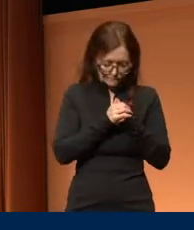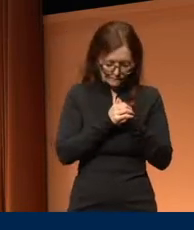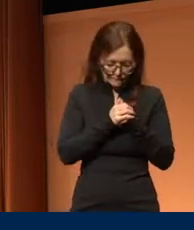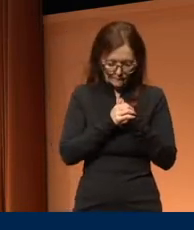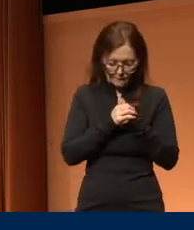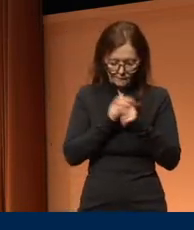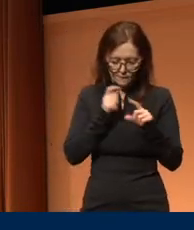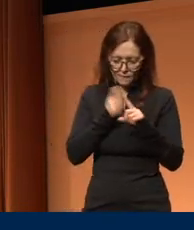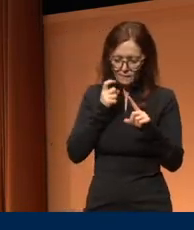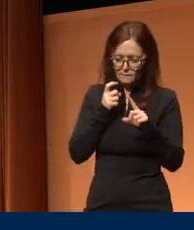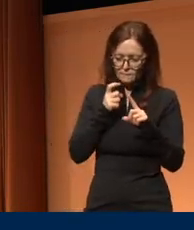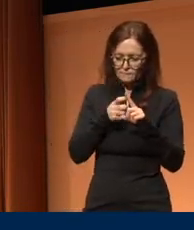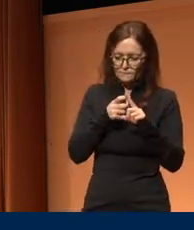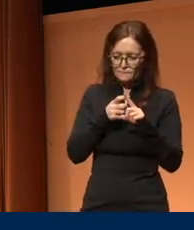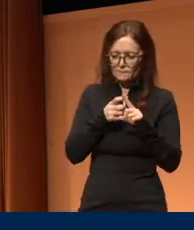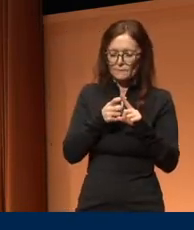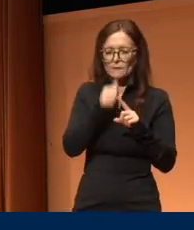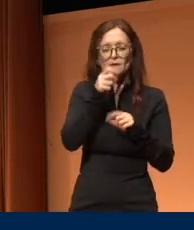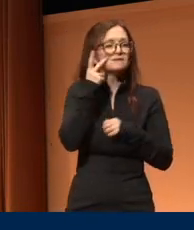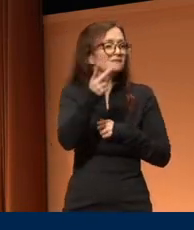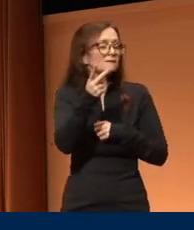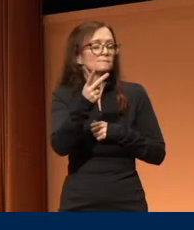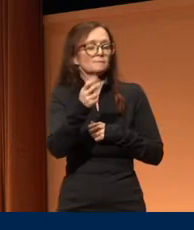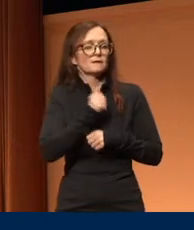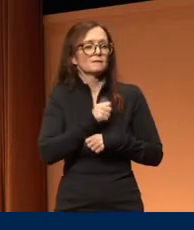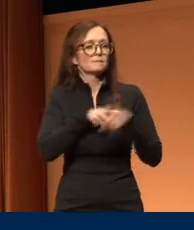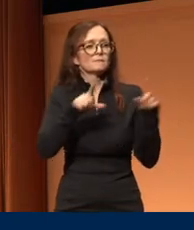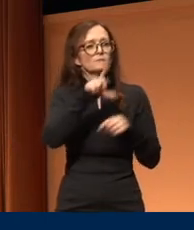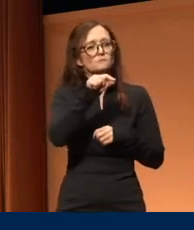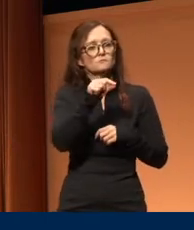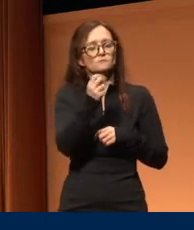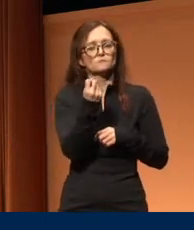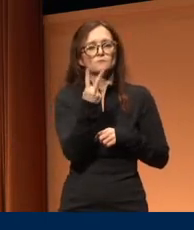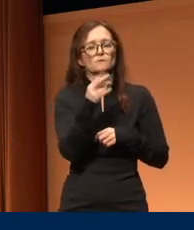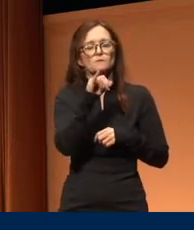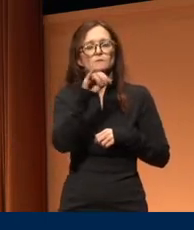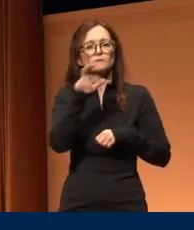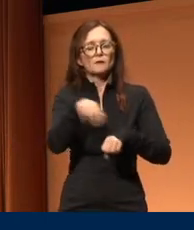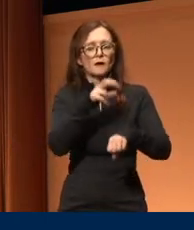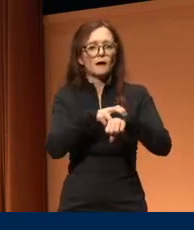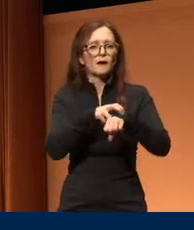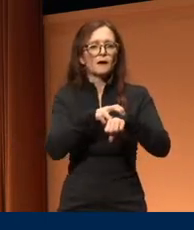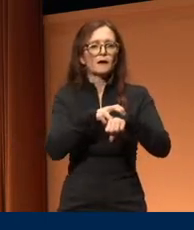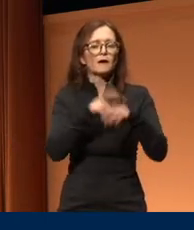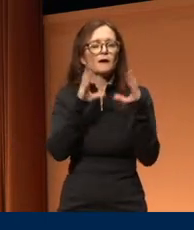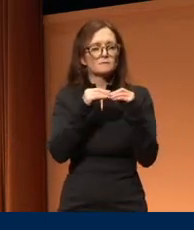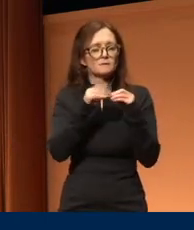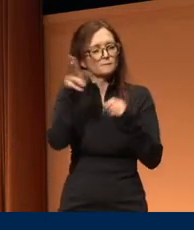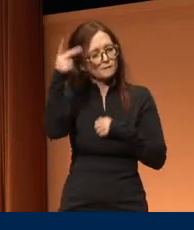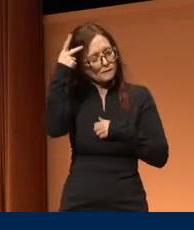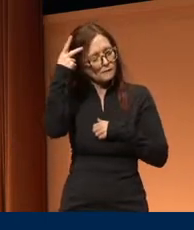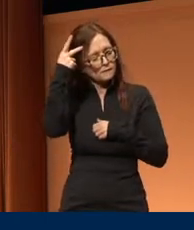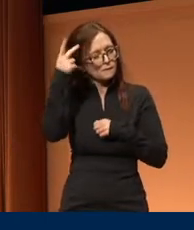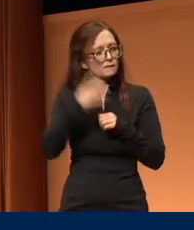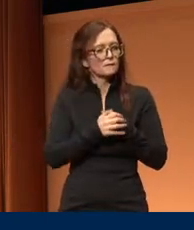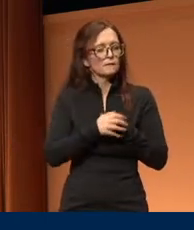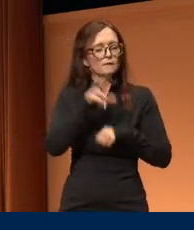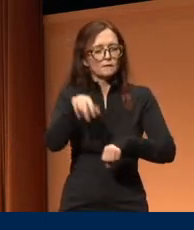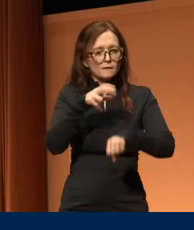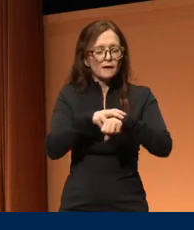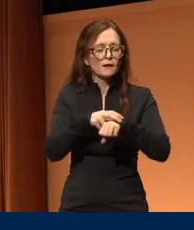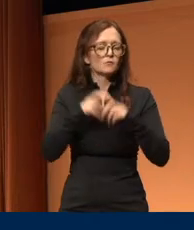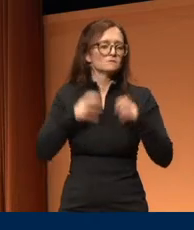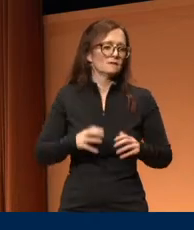comes from an assembly I did not observe myself, the 2012 Irish Citizens' Assembly on Marriage Equality. Irish